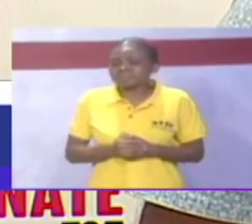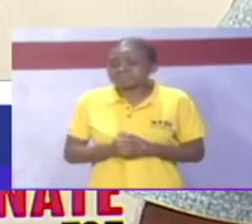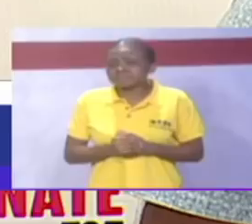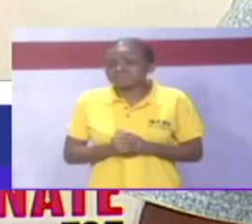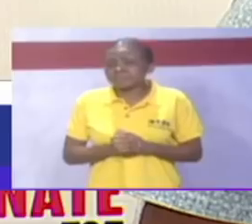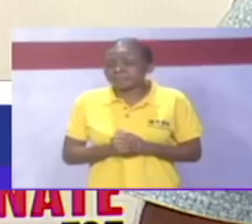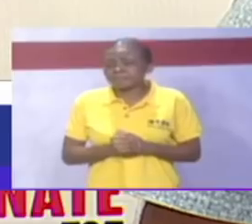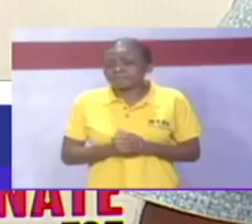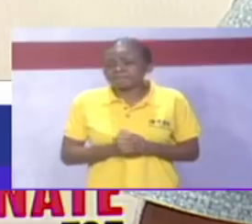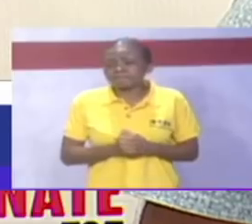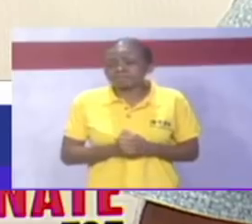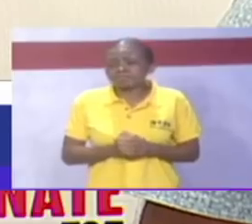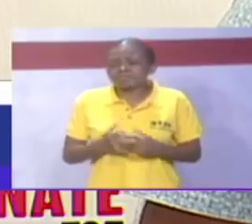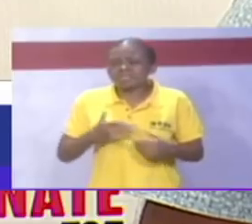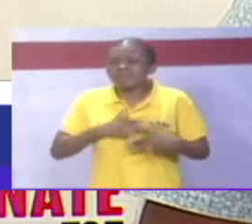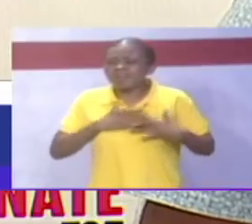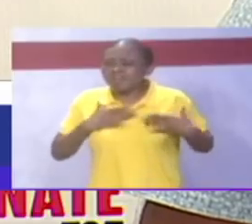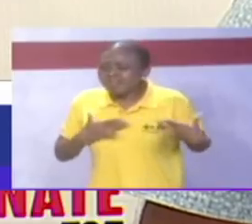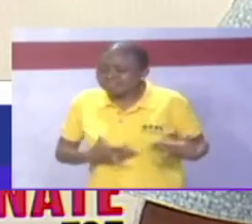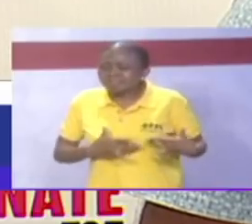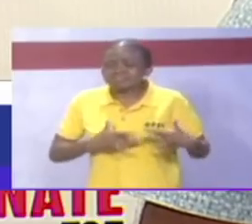Heart problems,